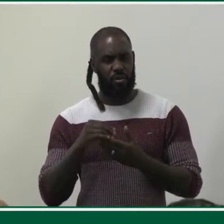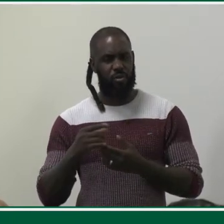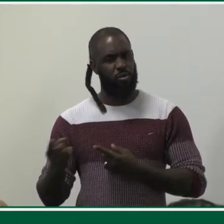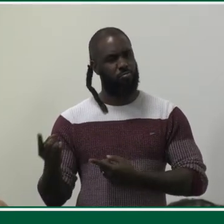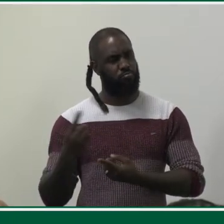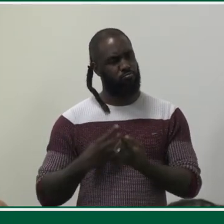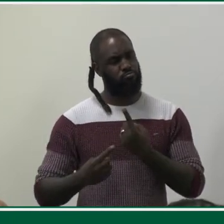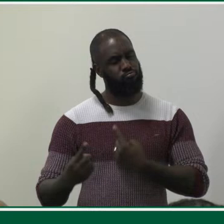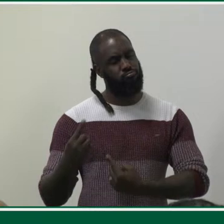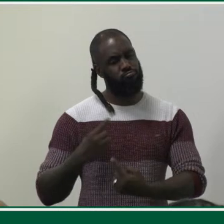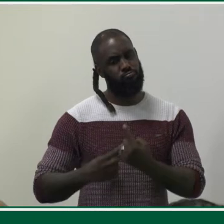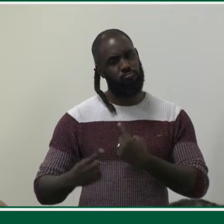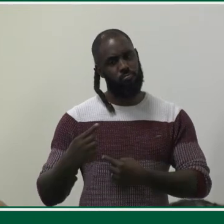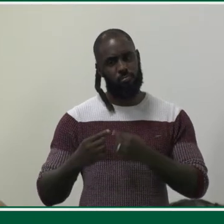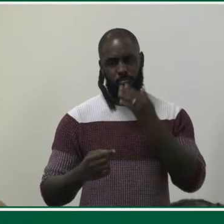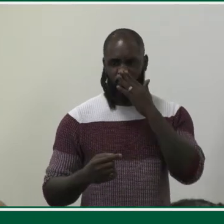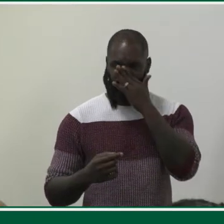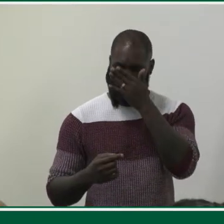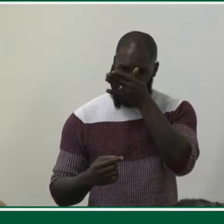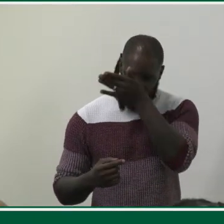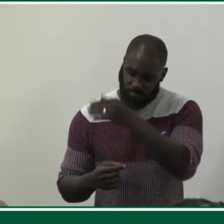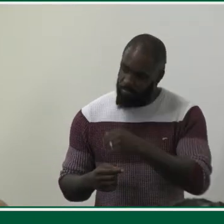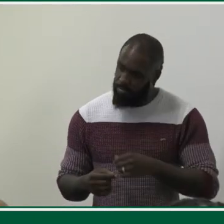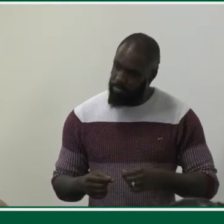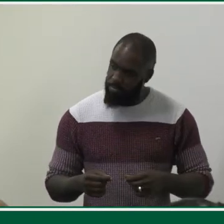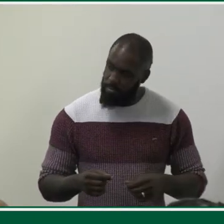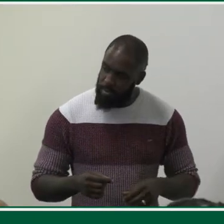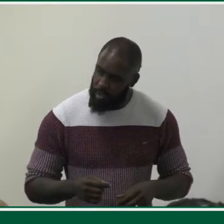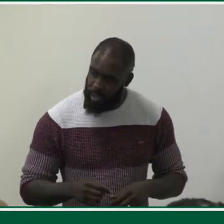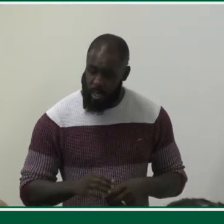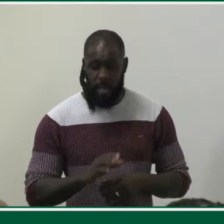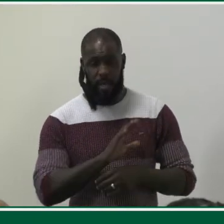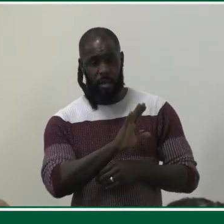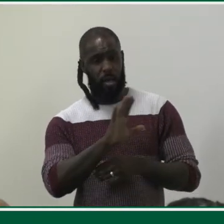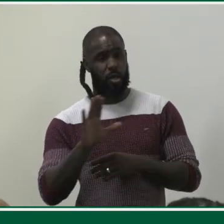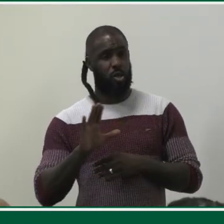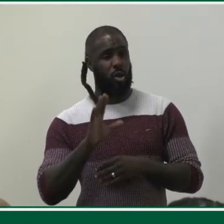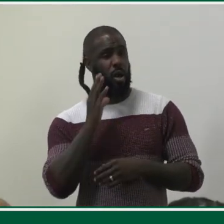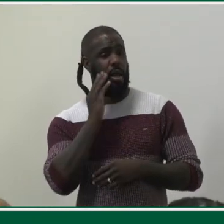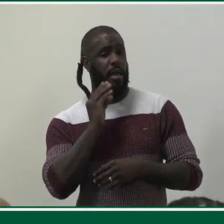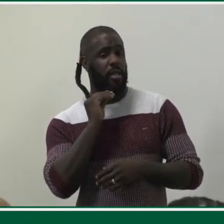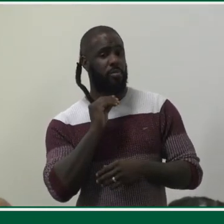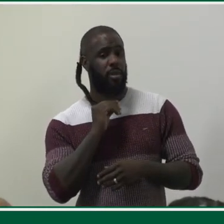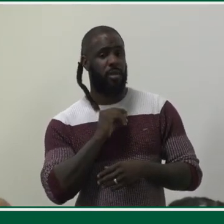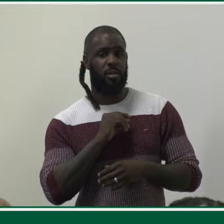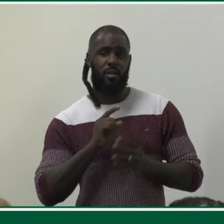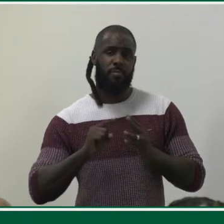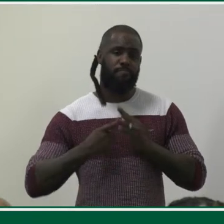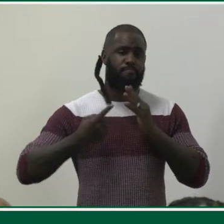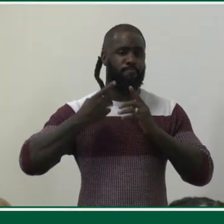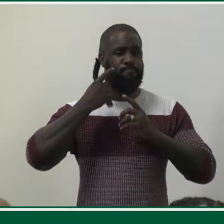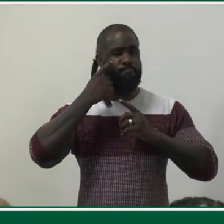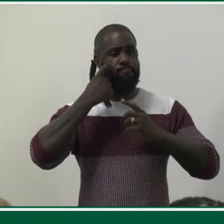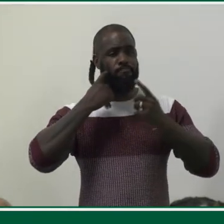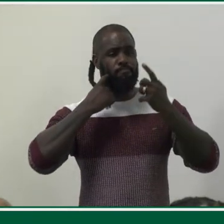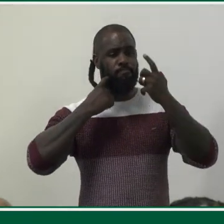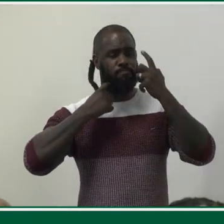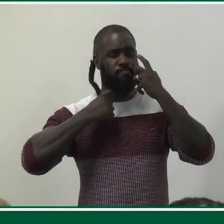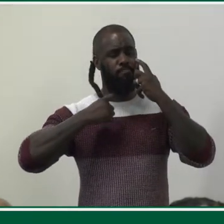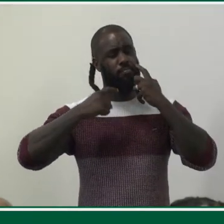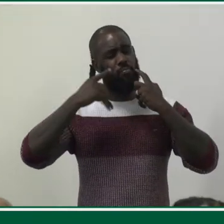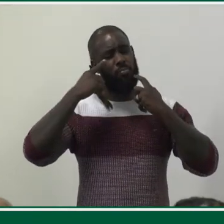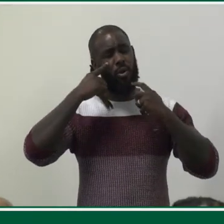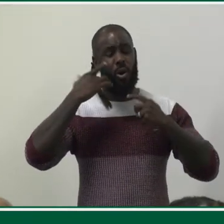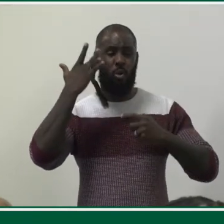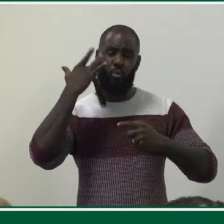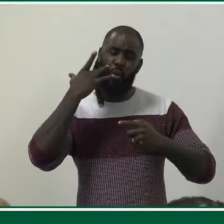well. And speaking of her own experience, the student, she was brought to tears because this means so